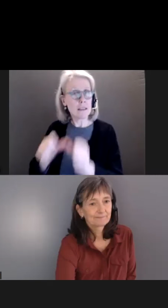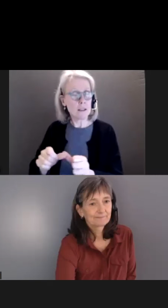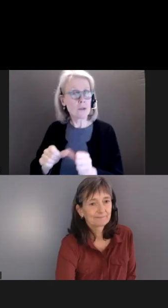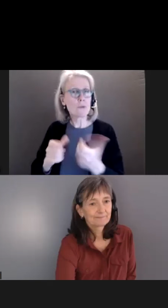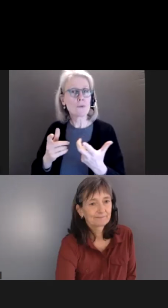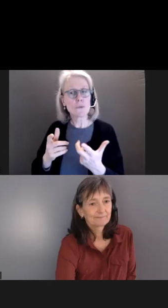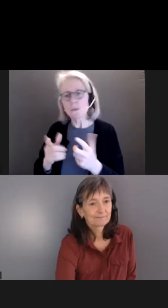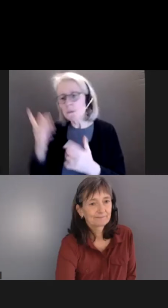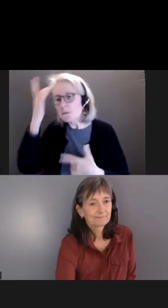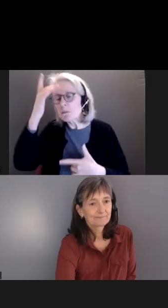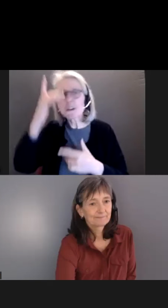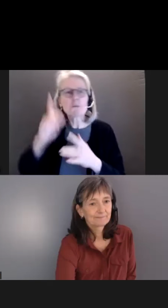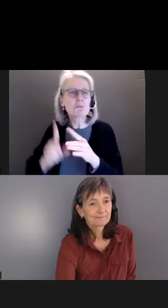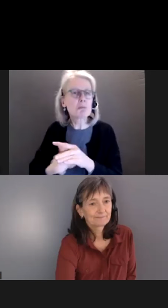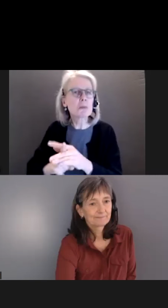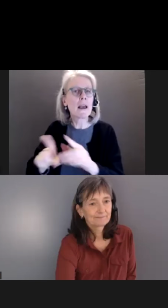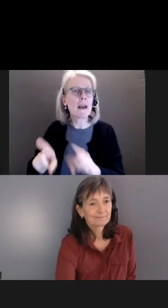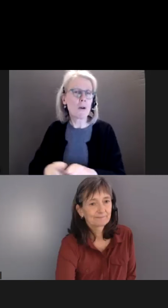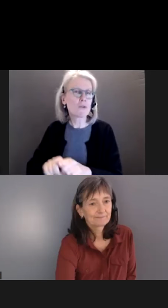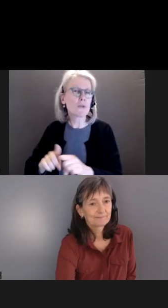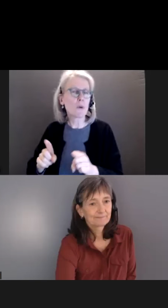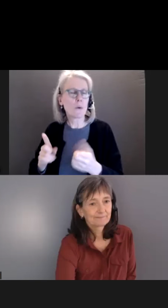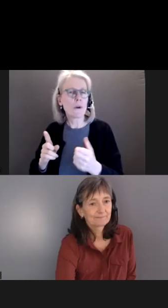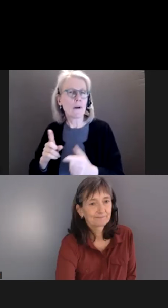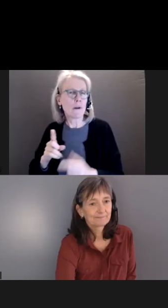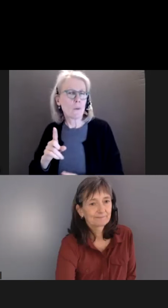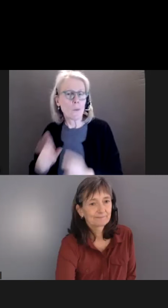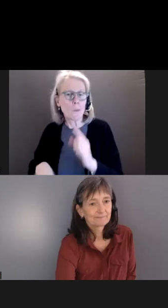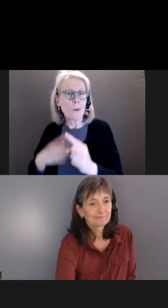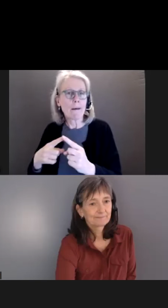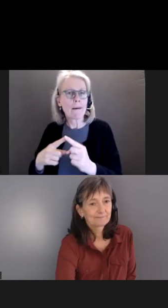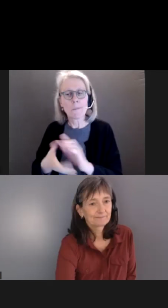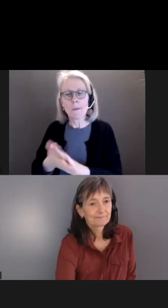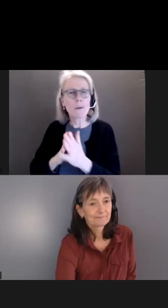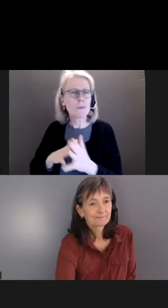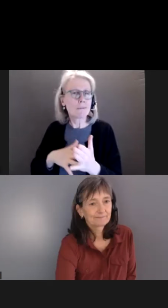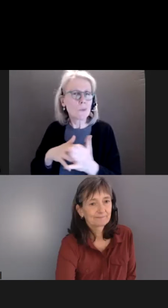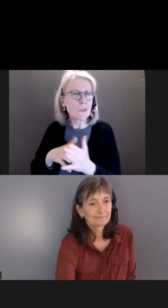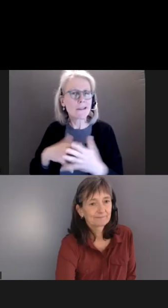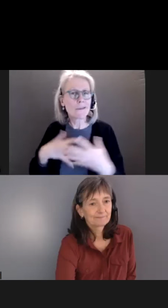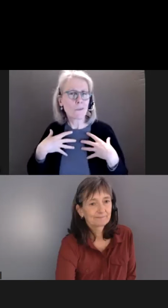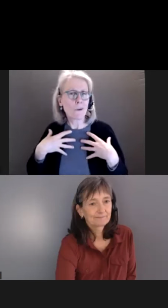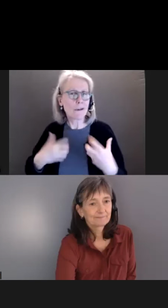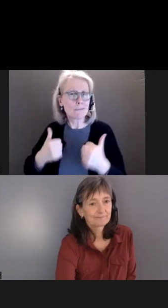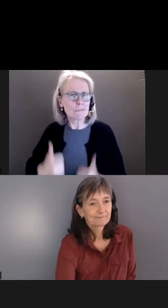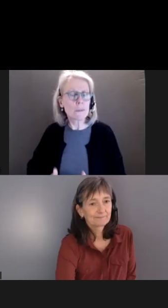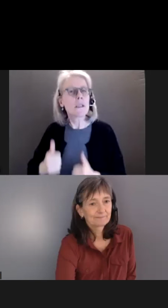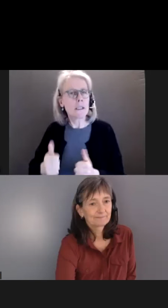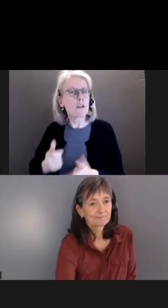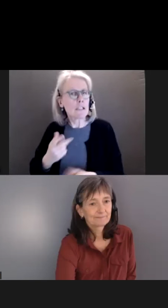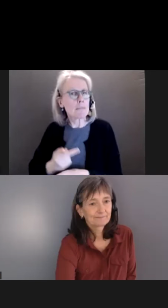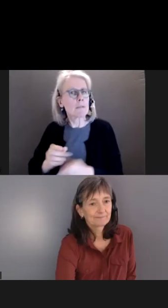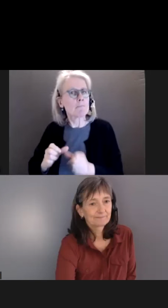acute and gradual declines in function that are common during the onset of frailty and old age. Home-based primary